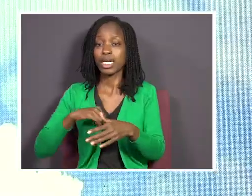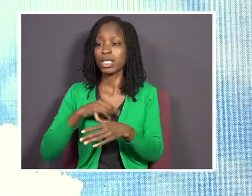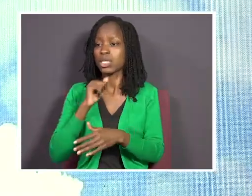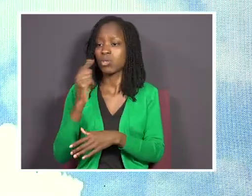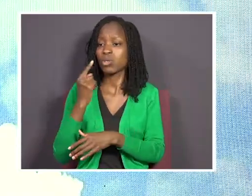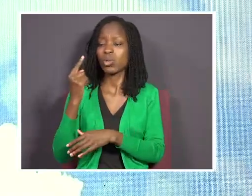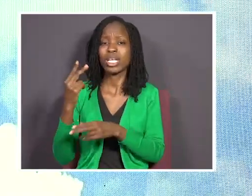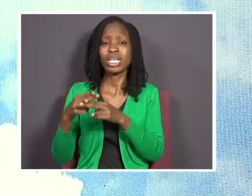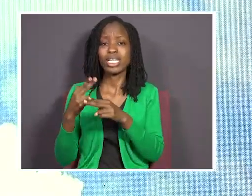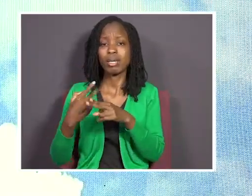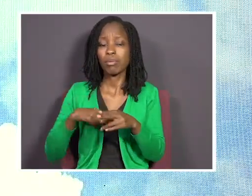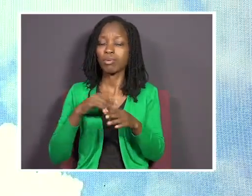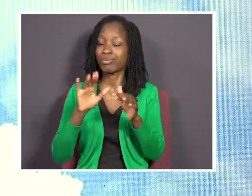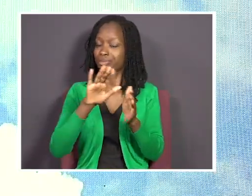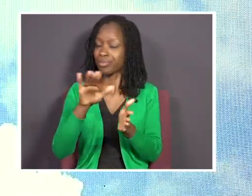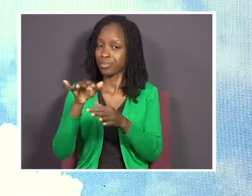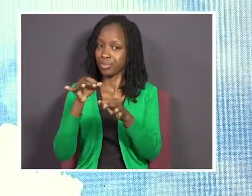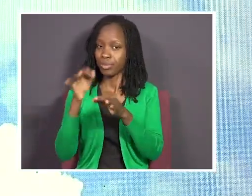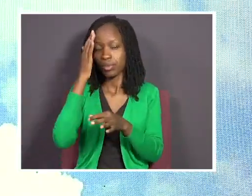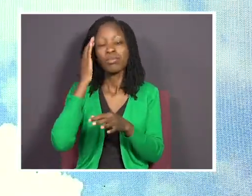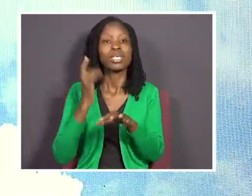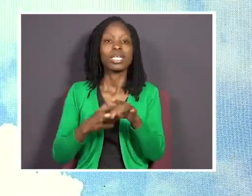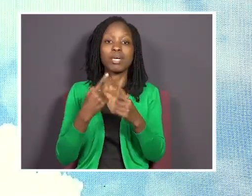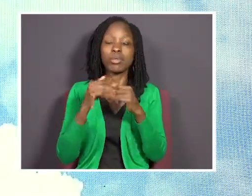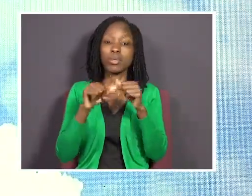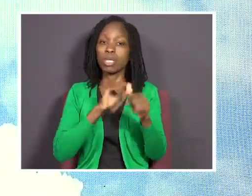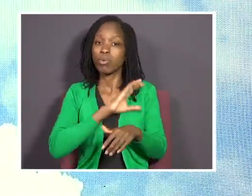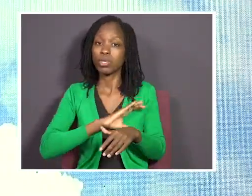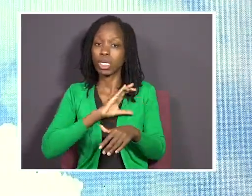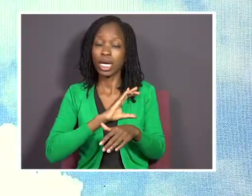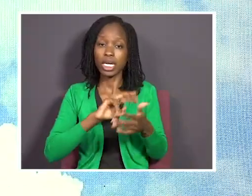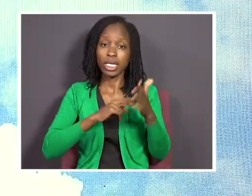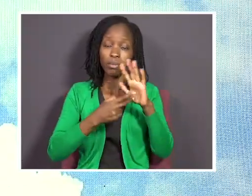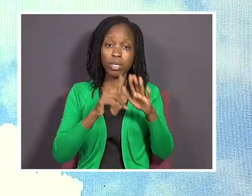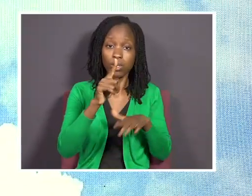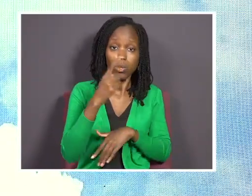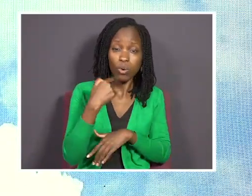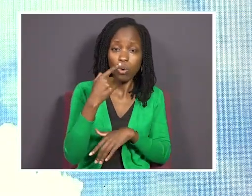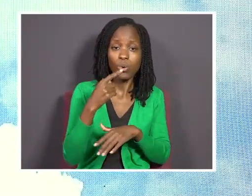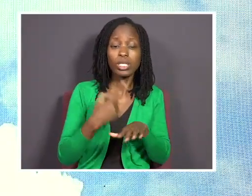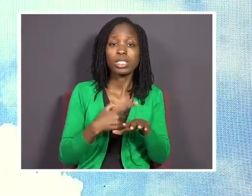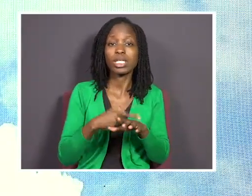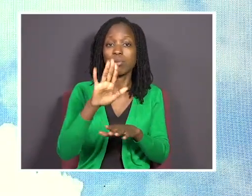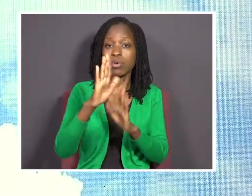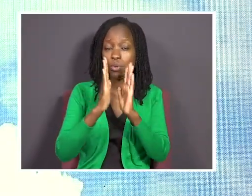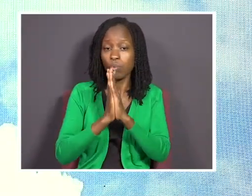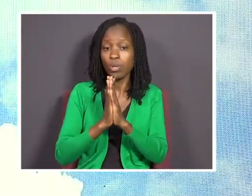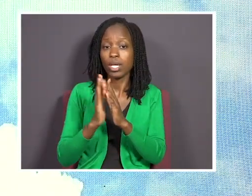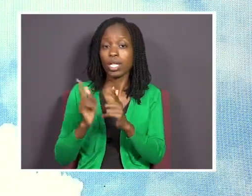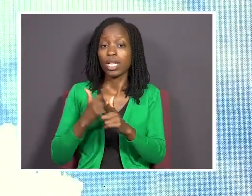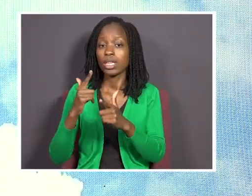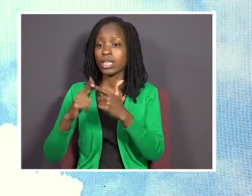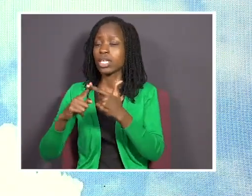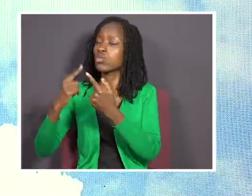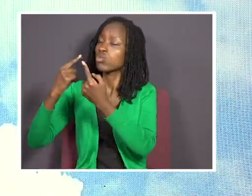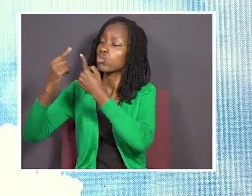reputation. Let me explain. When I talk of character, it is who you are. And you see, when you pray, you address God.